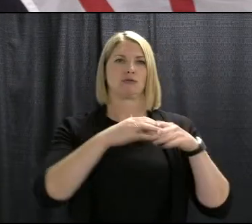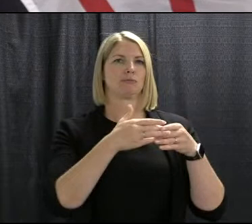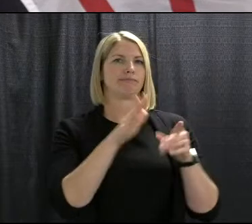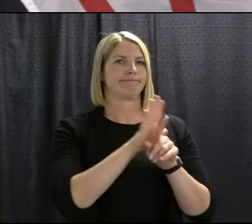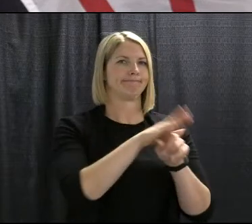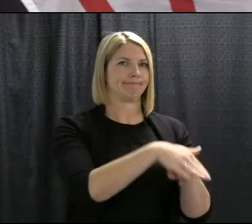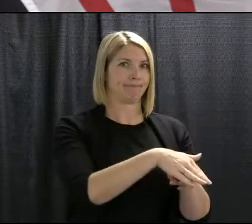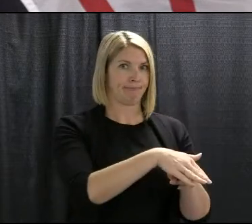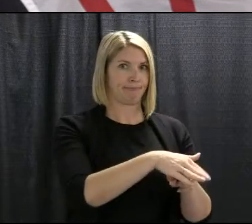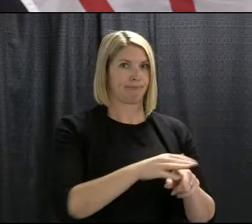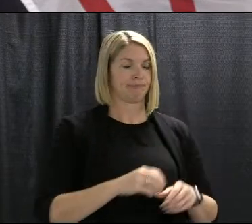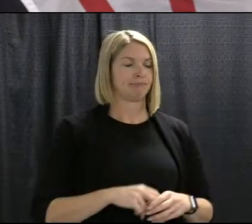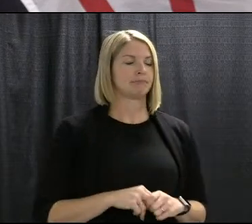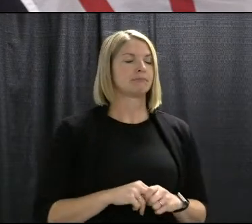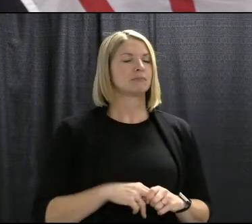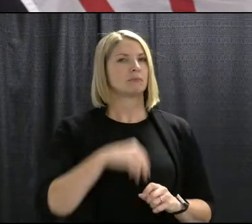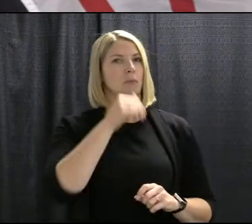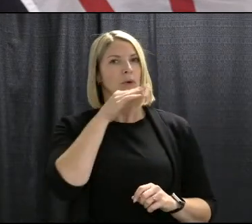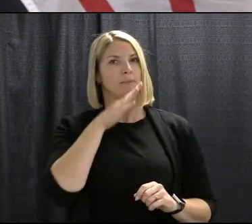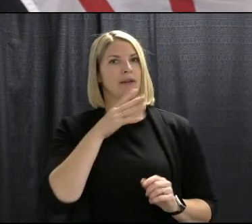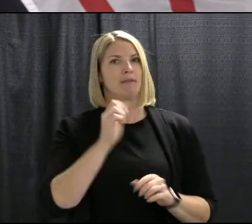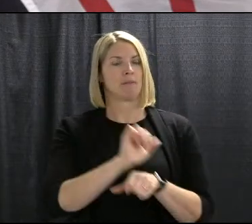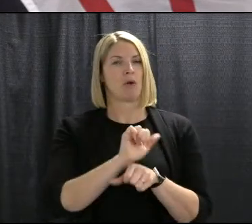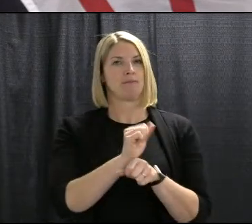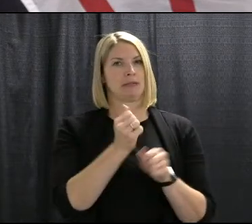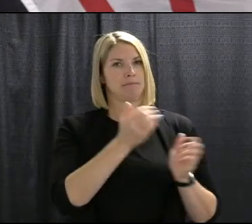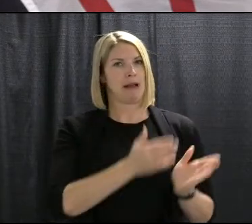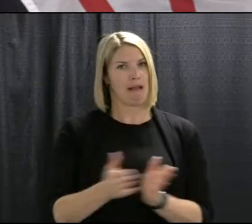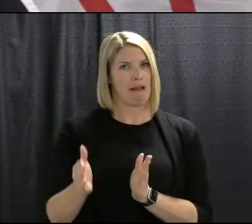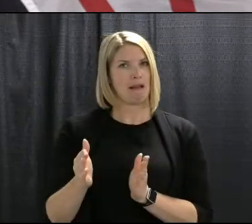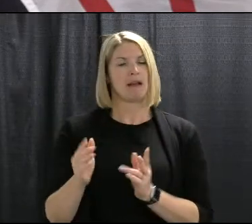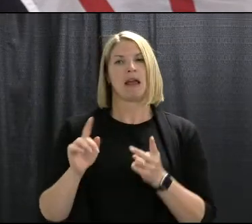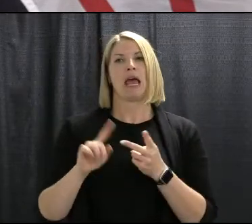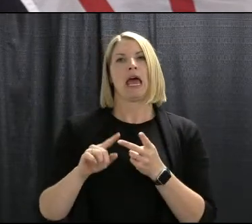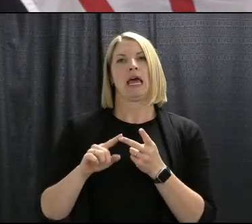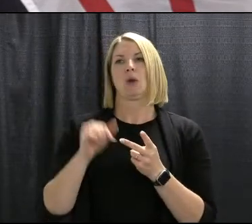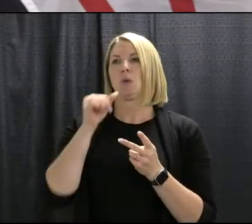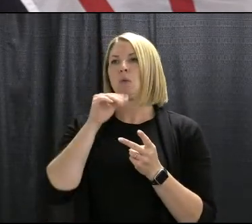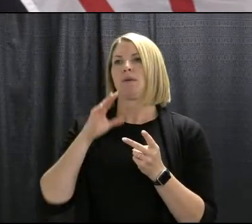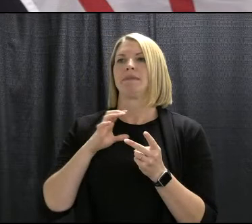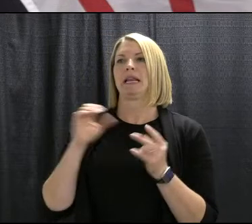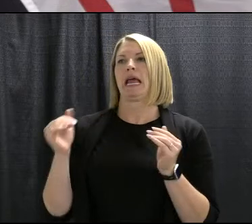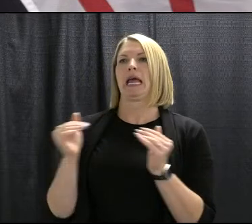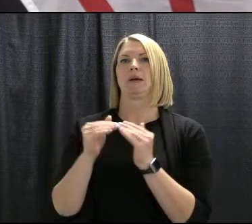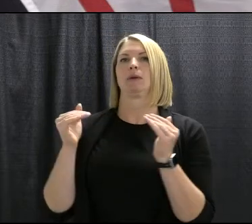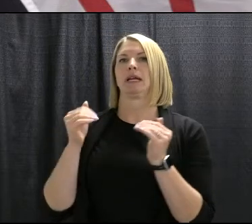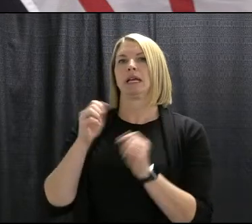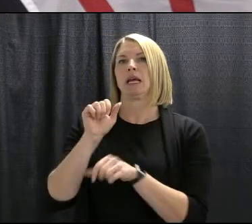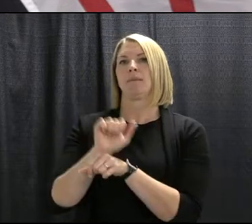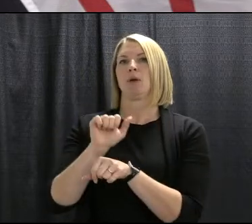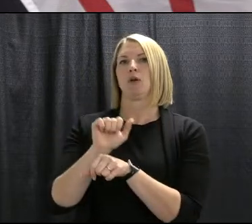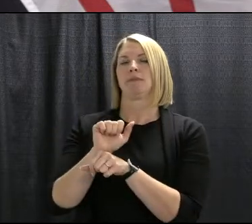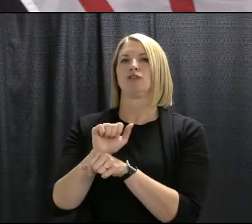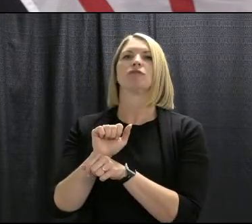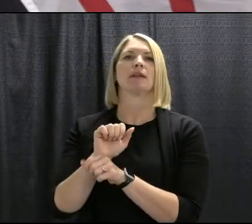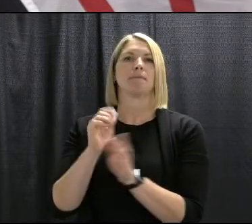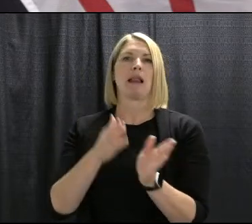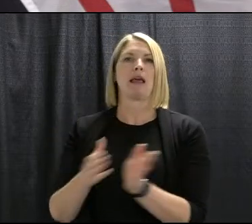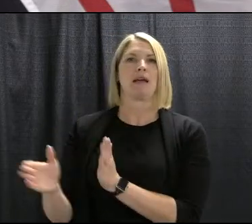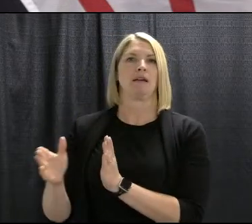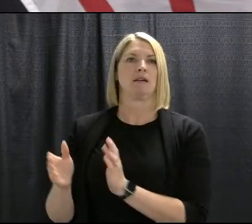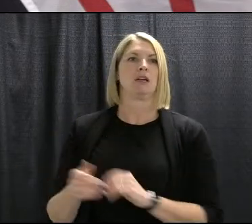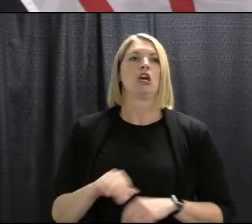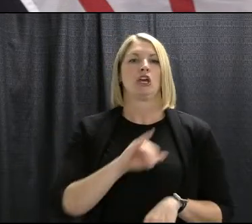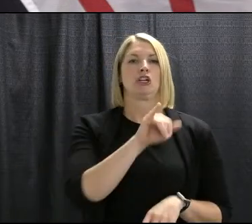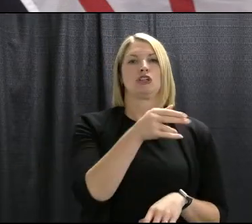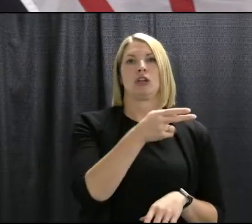includes using women employment plans and gender equity and diversity plans, implementing $15 a day daycare as of